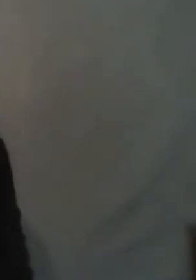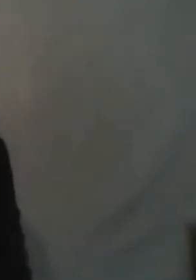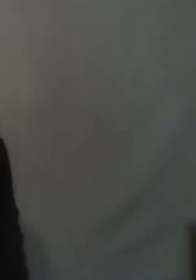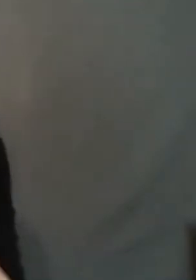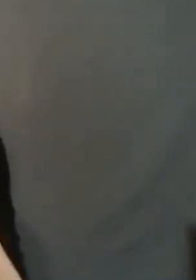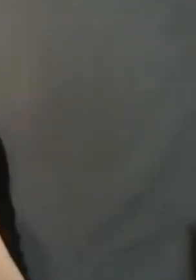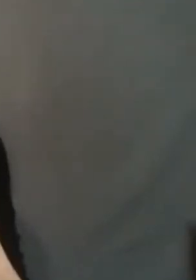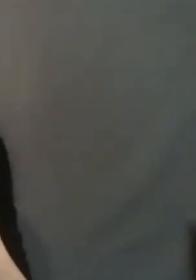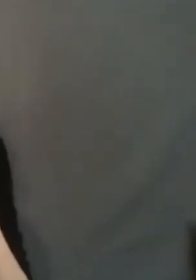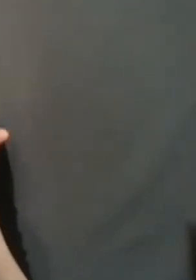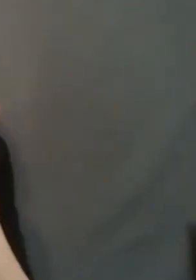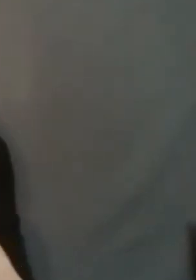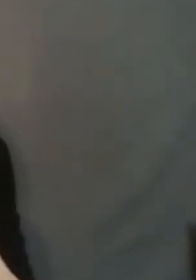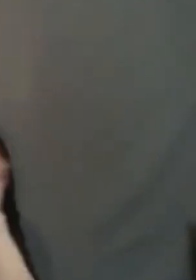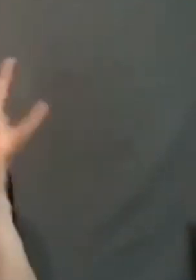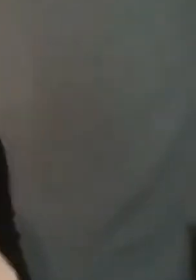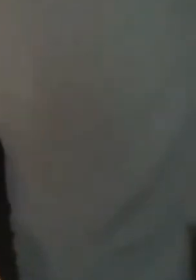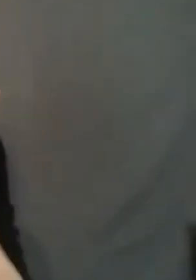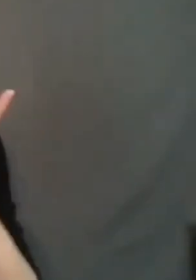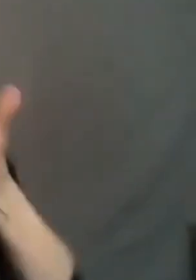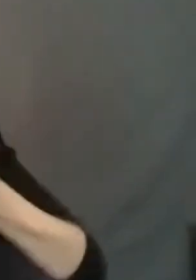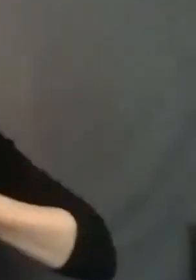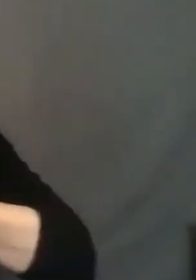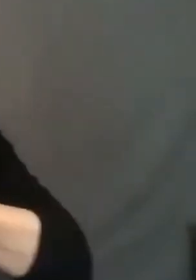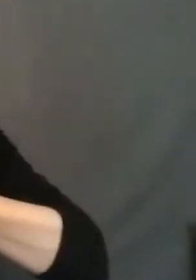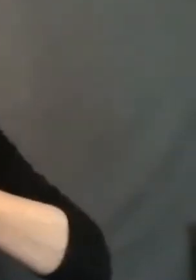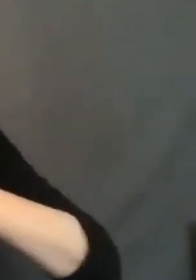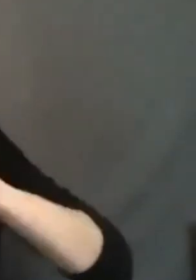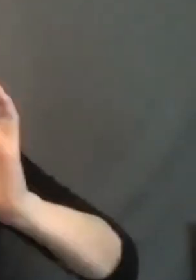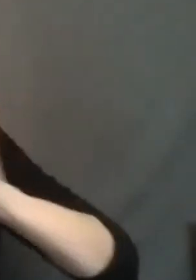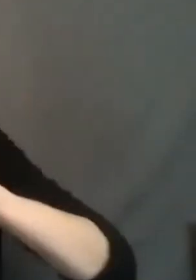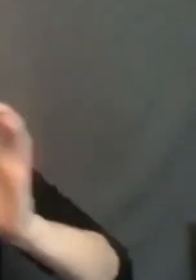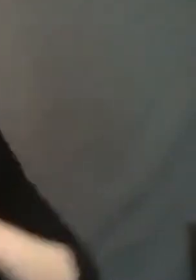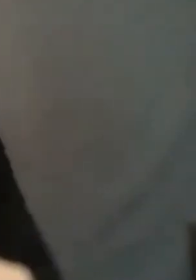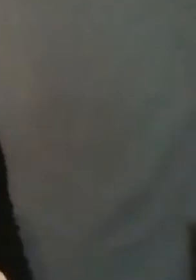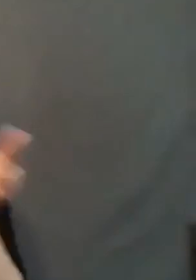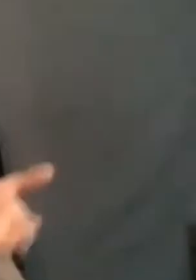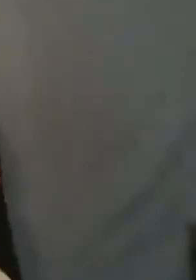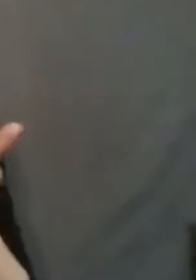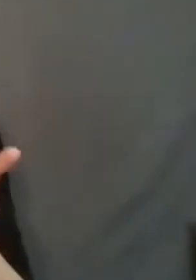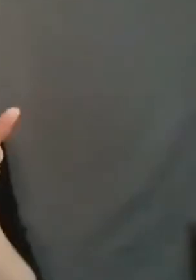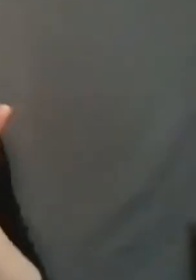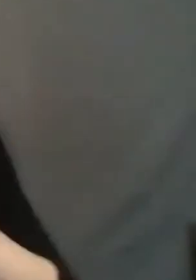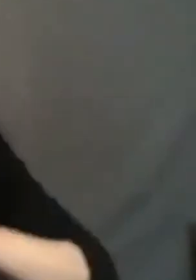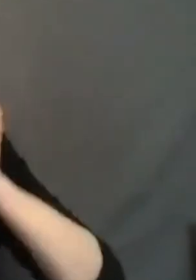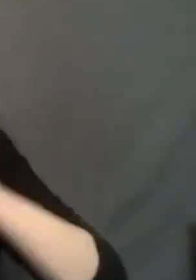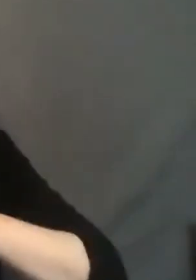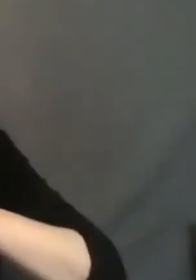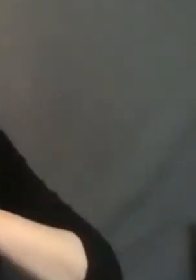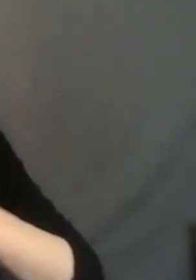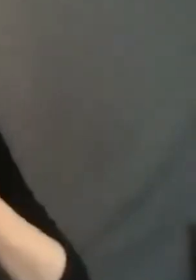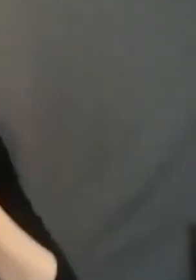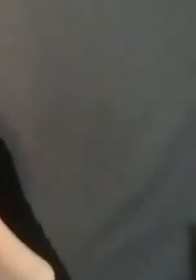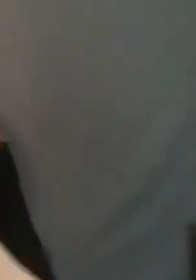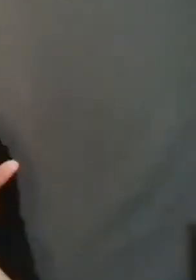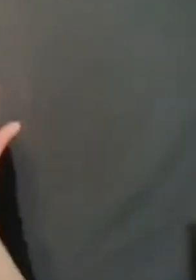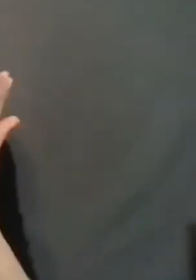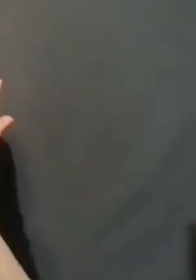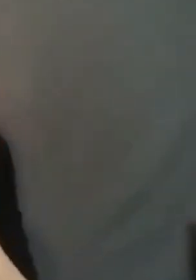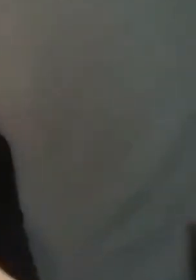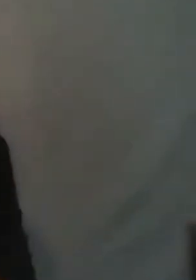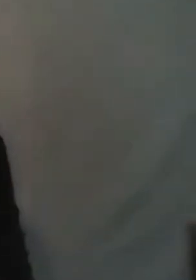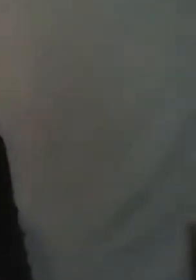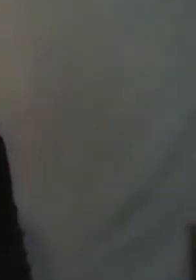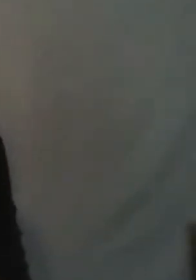to networks for collaboration and communication, and it promotes capacity building in research methods, data use,